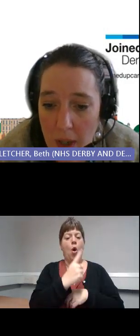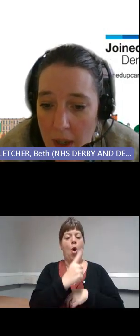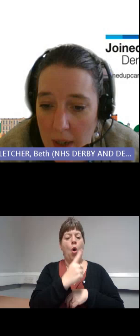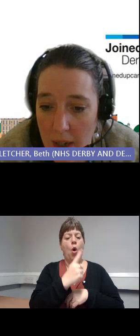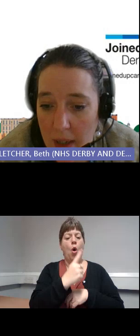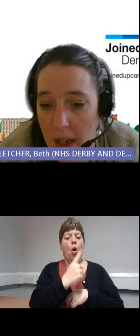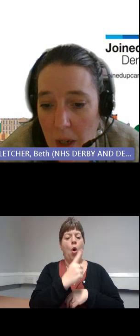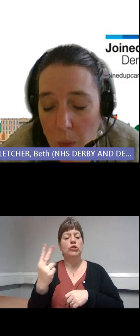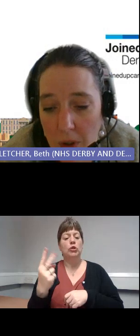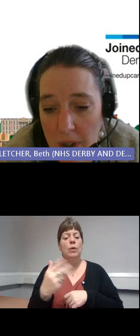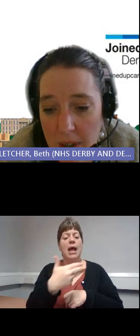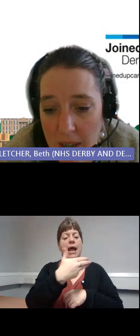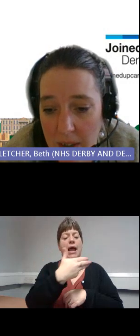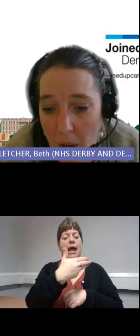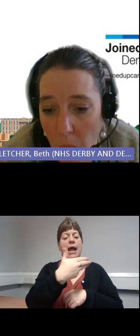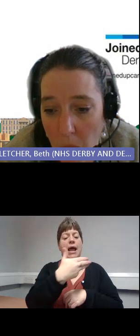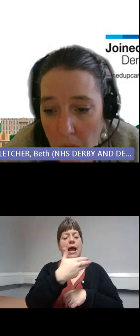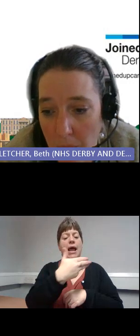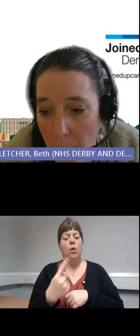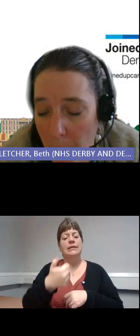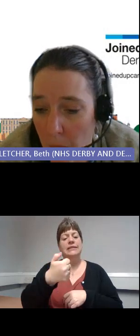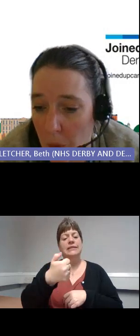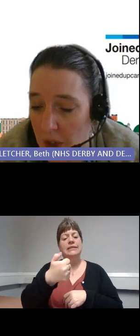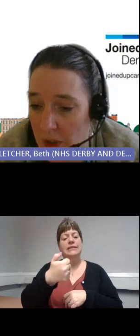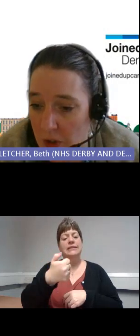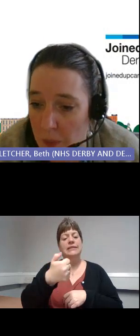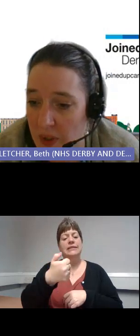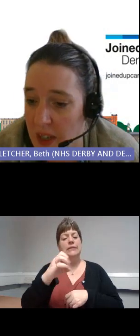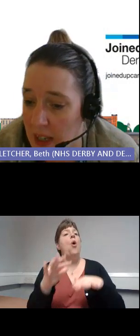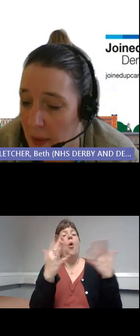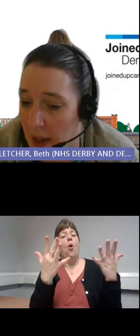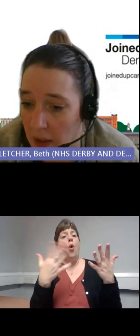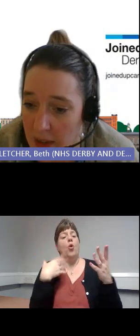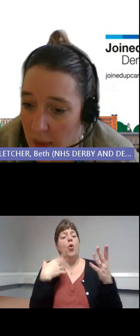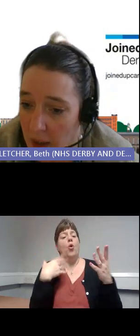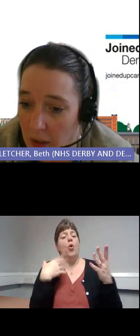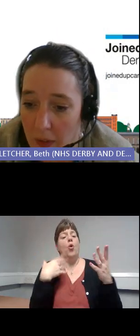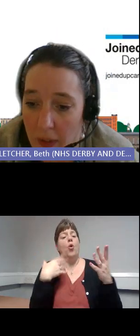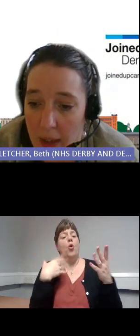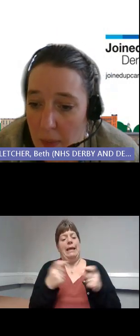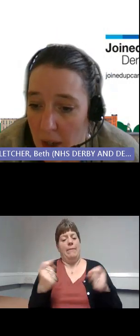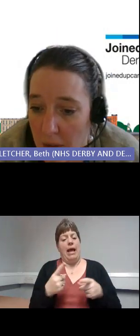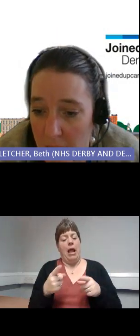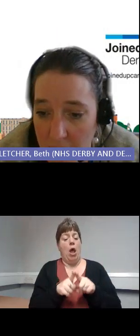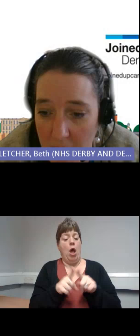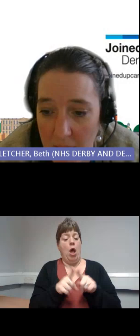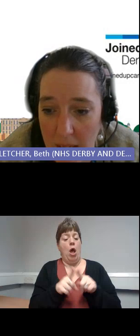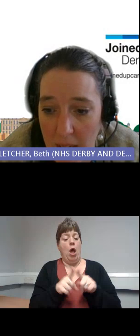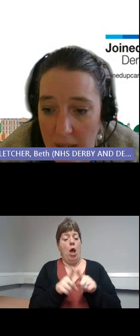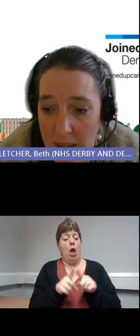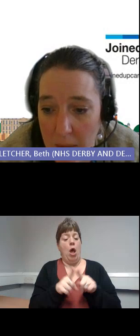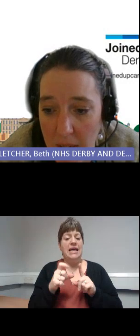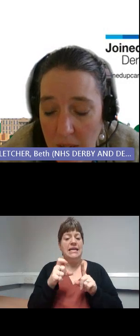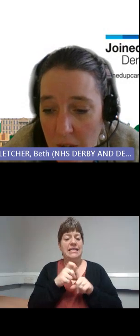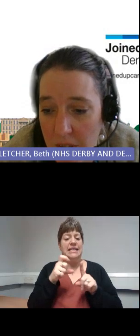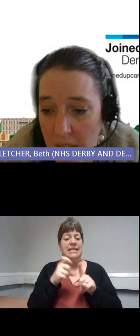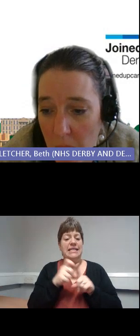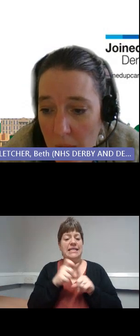01332 981 601. Or you can drop us an email as well on that email of